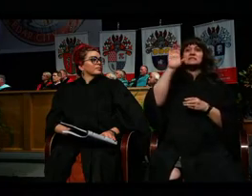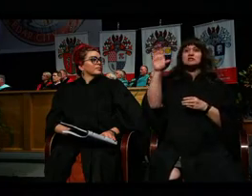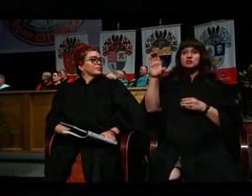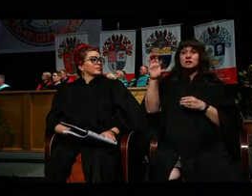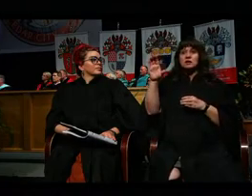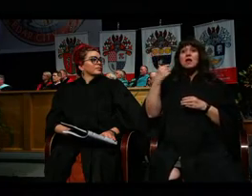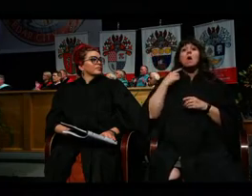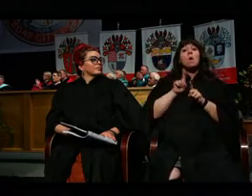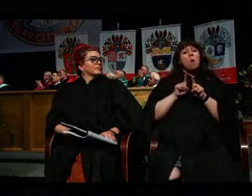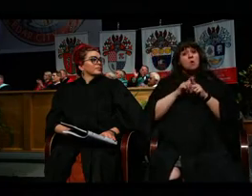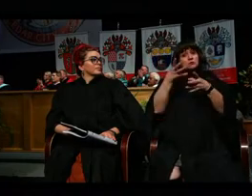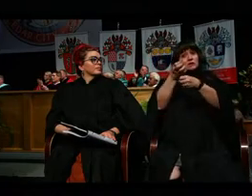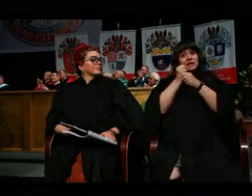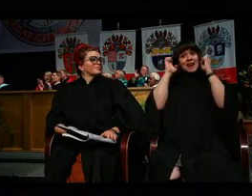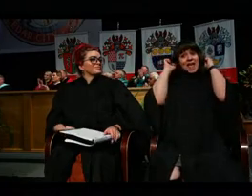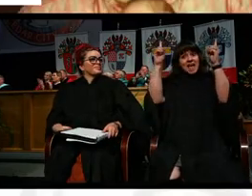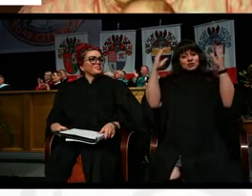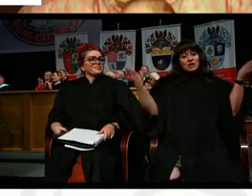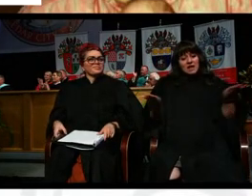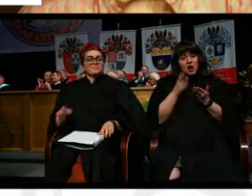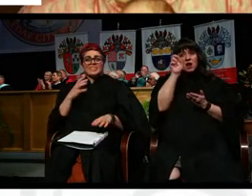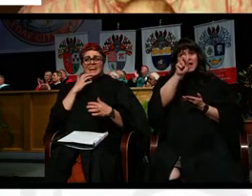at SUU.